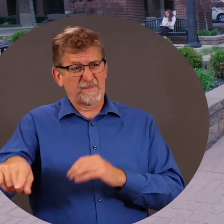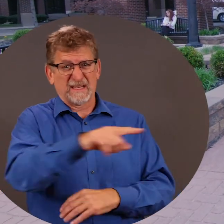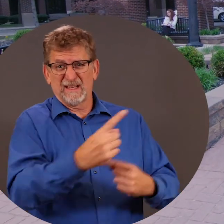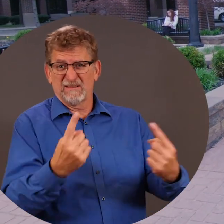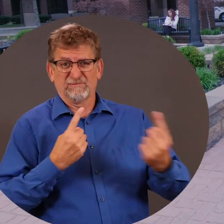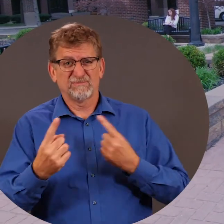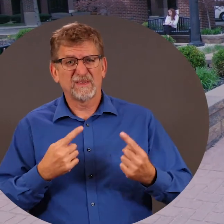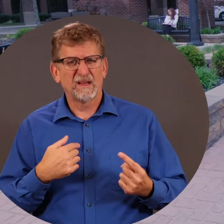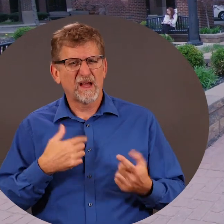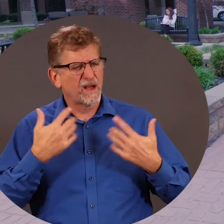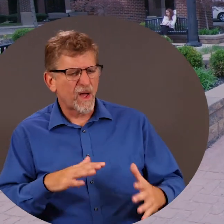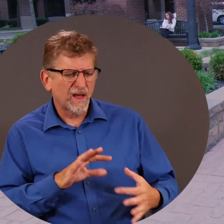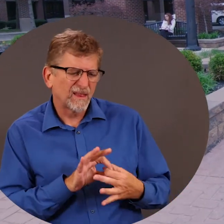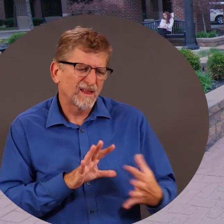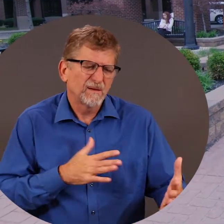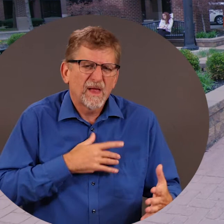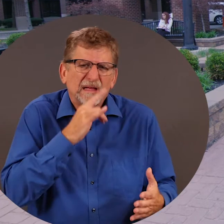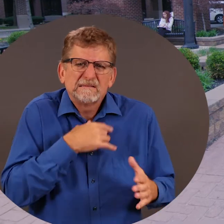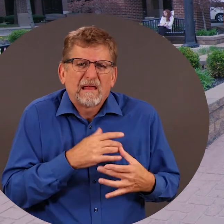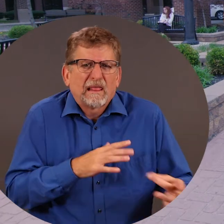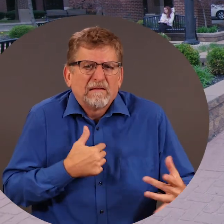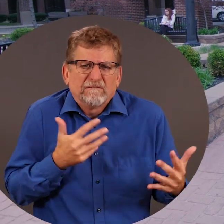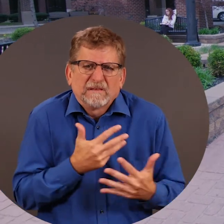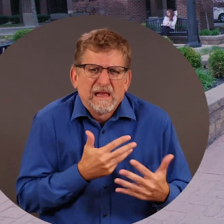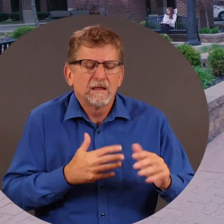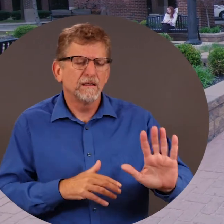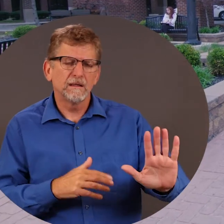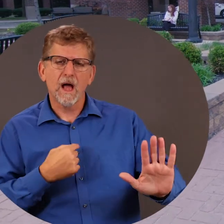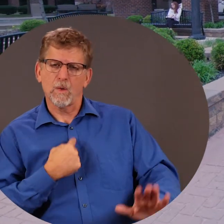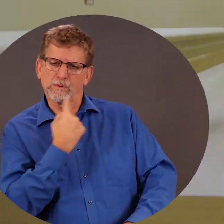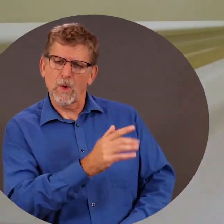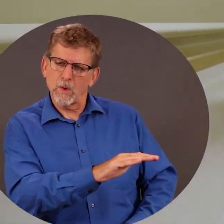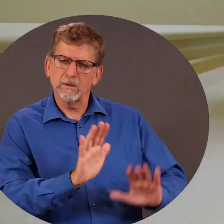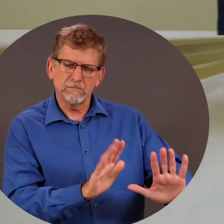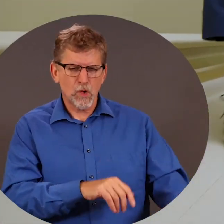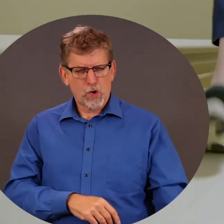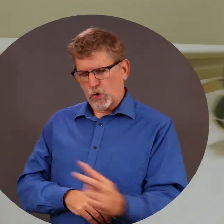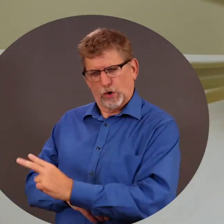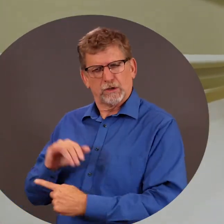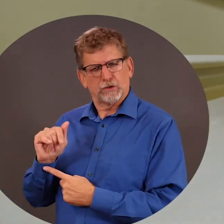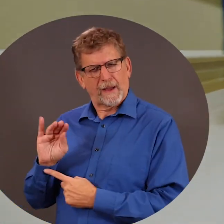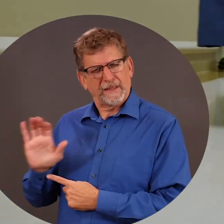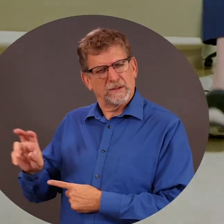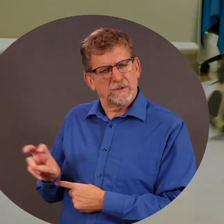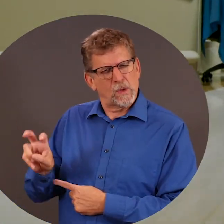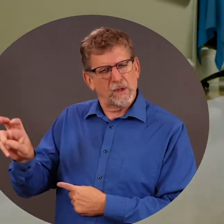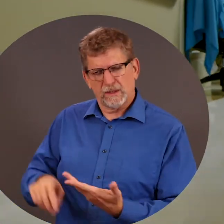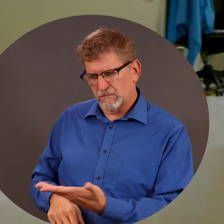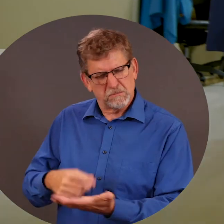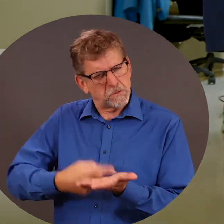I've had families say to me, I don't want to let my kid go, or I'm fearful. And I've said to them, look at Jamie's